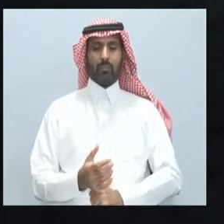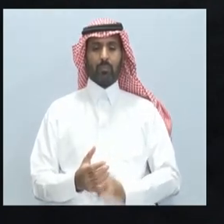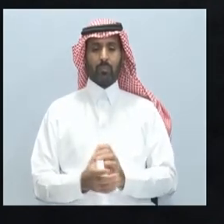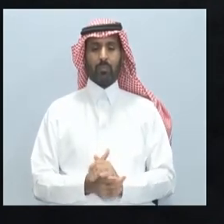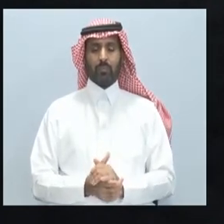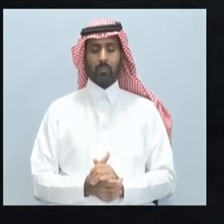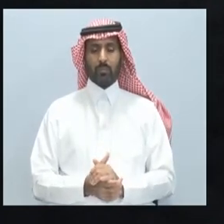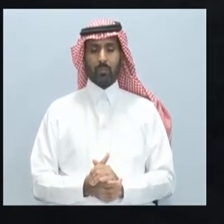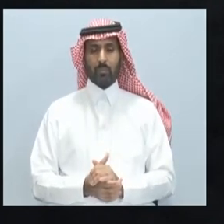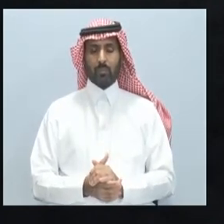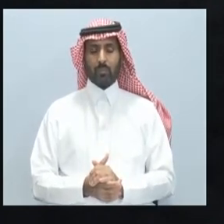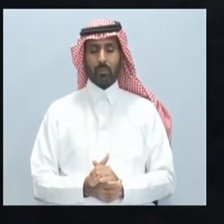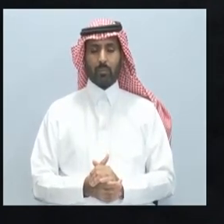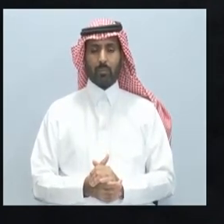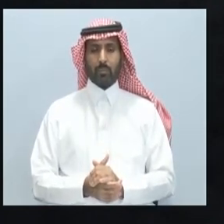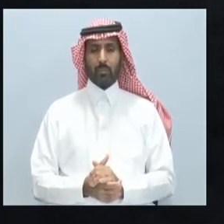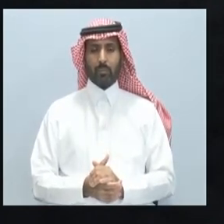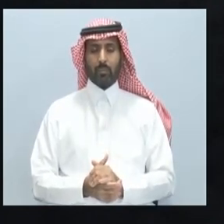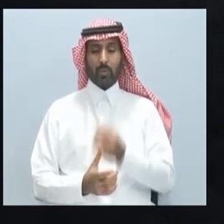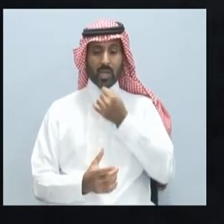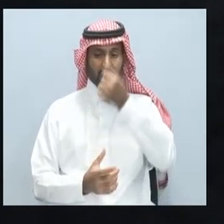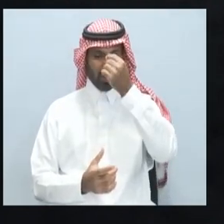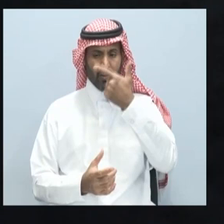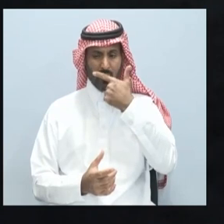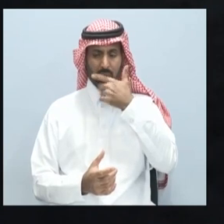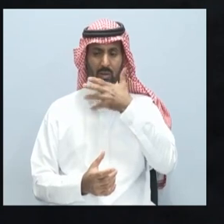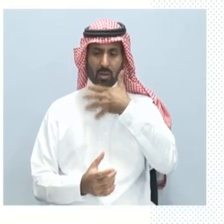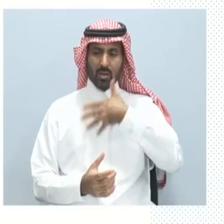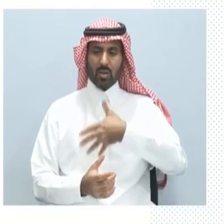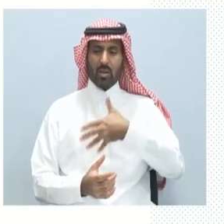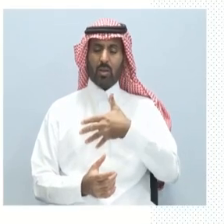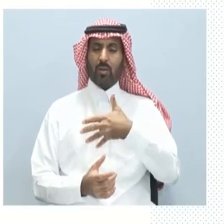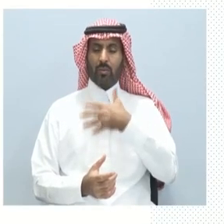the first two parts. We're going to complete with the second part or the third one.